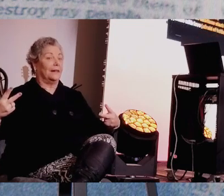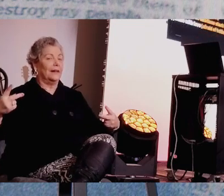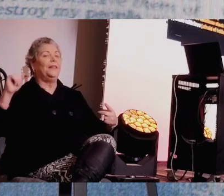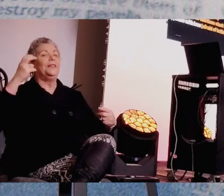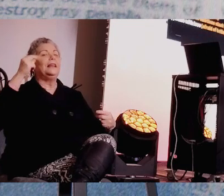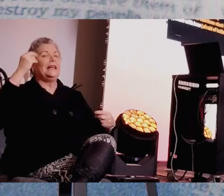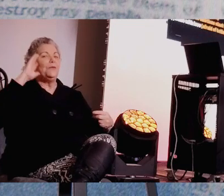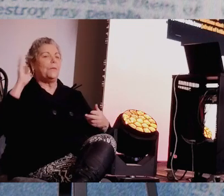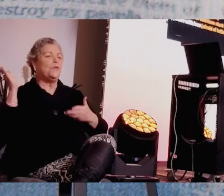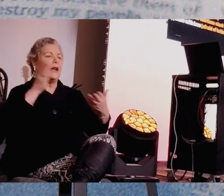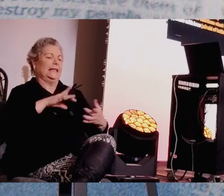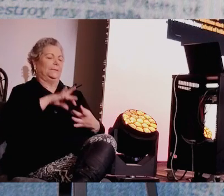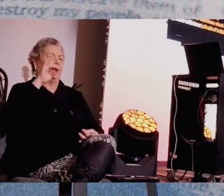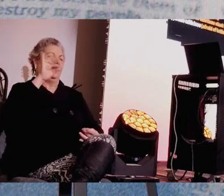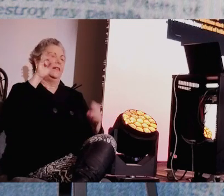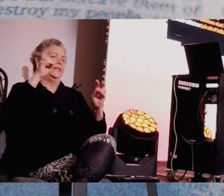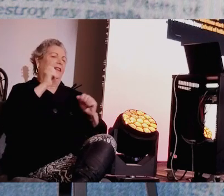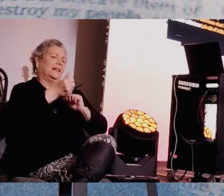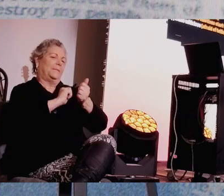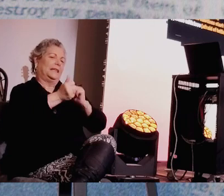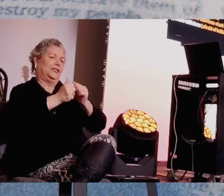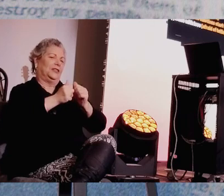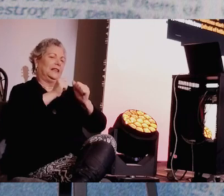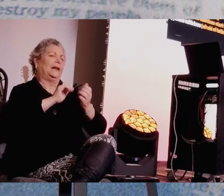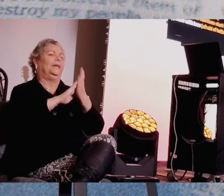a spirit of competition that brings in the spirit of error.